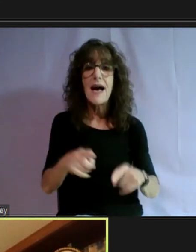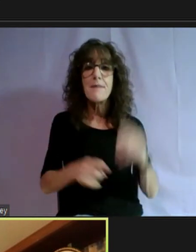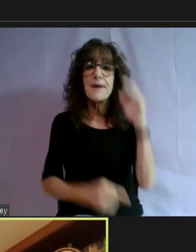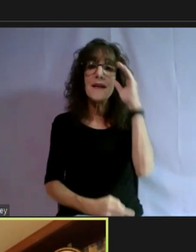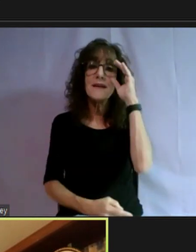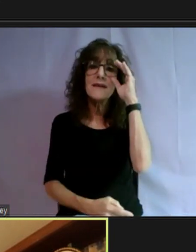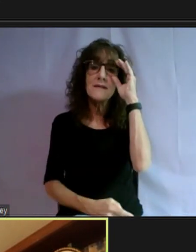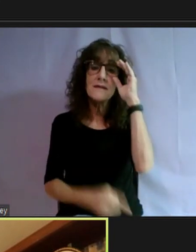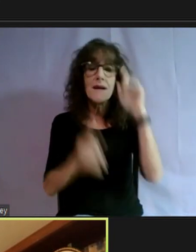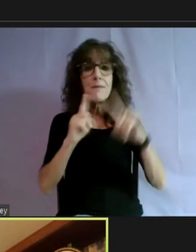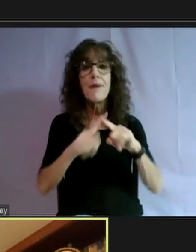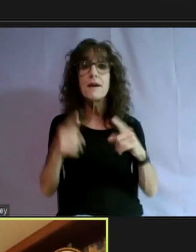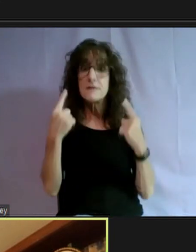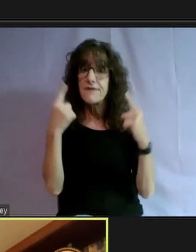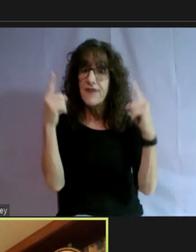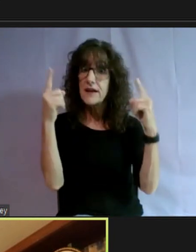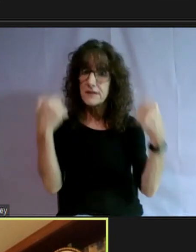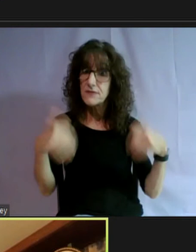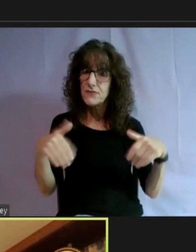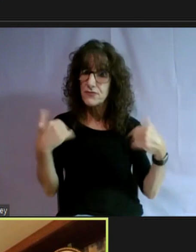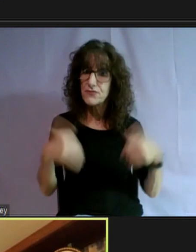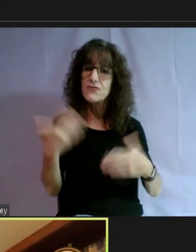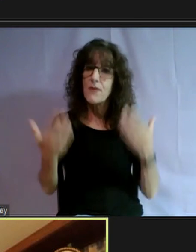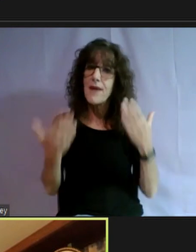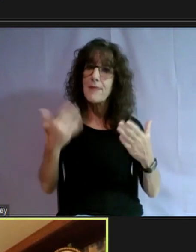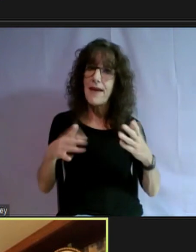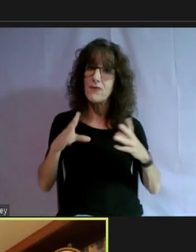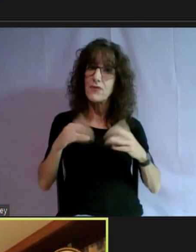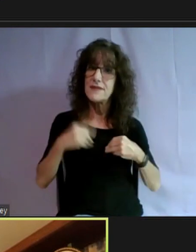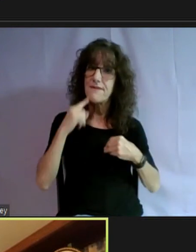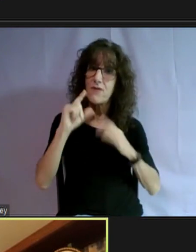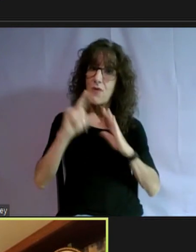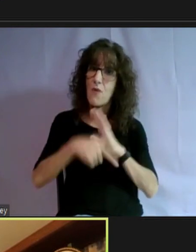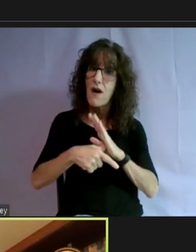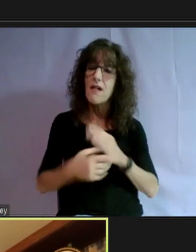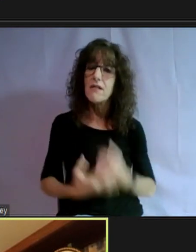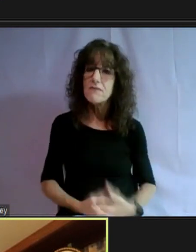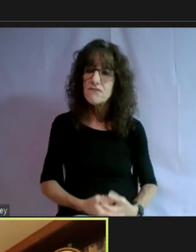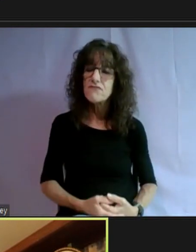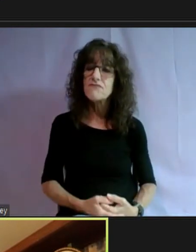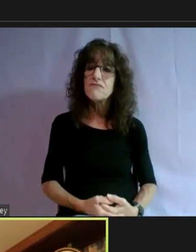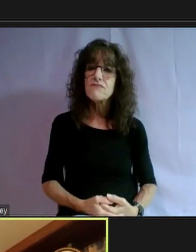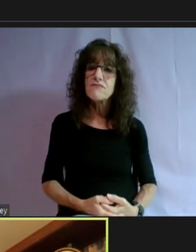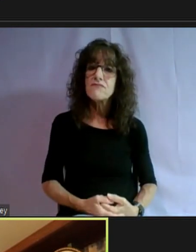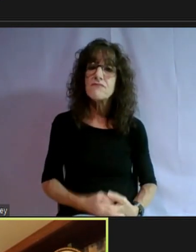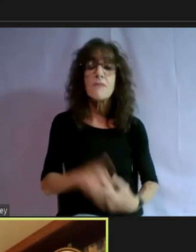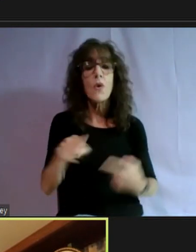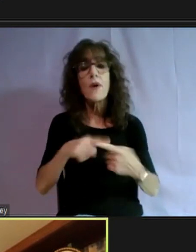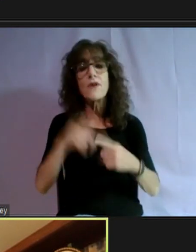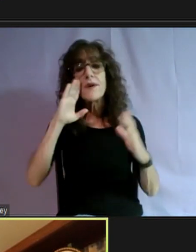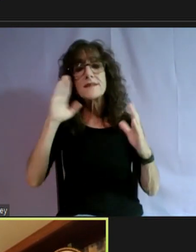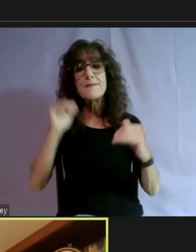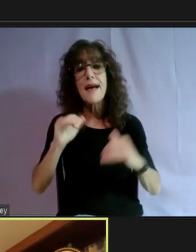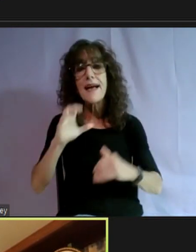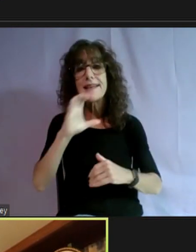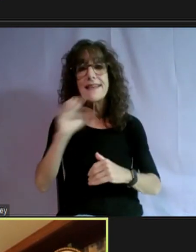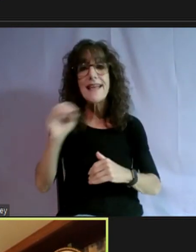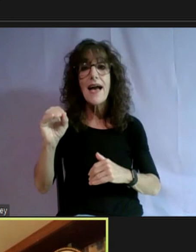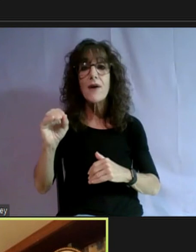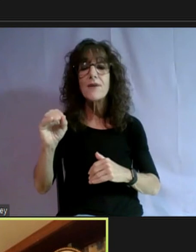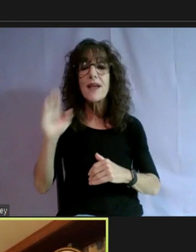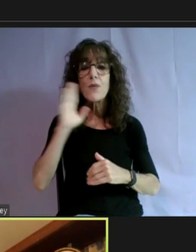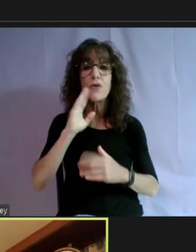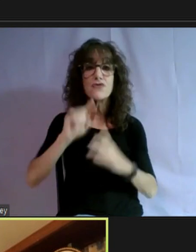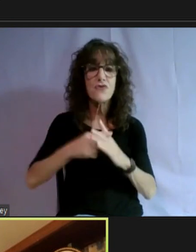But it seems to be very effective, so we may have to live with this for a little while. When do you foresee the county going into phase 3?